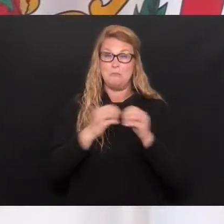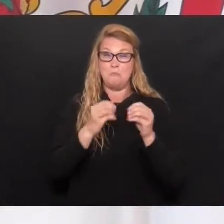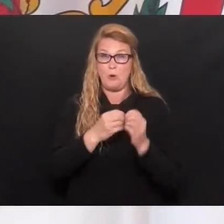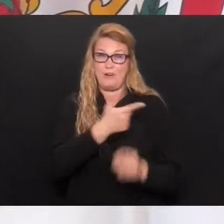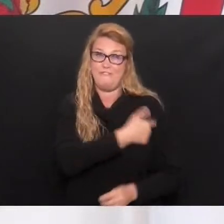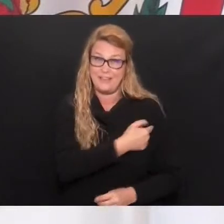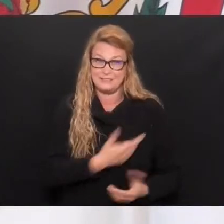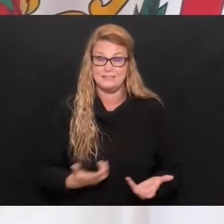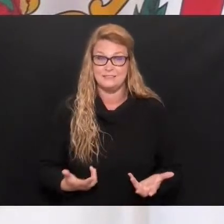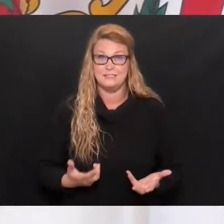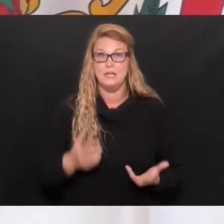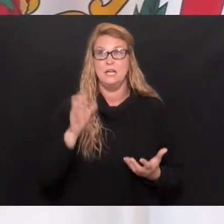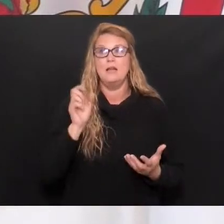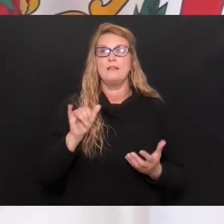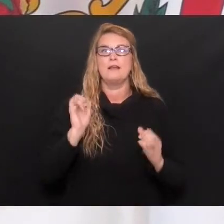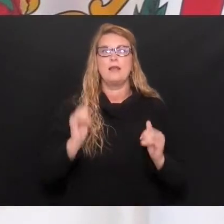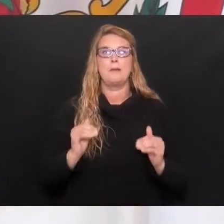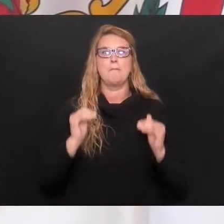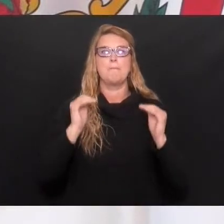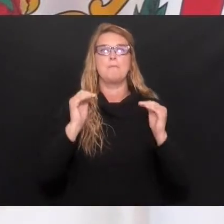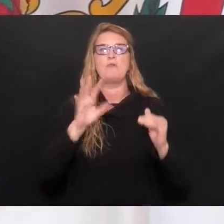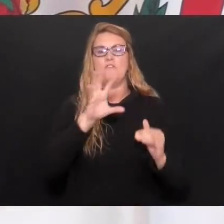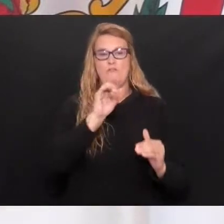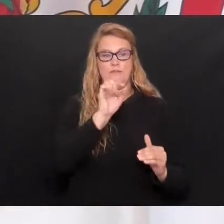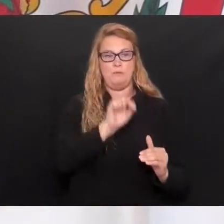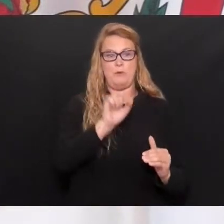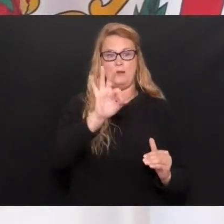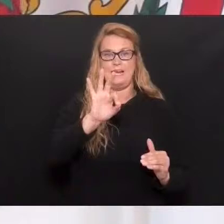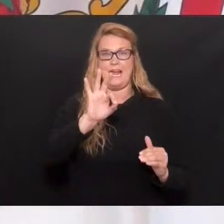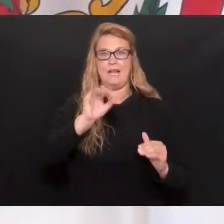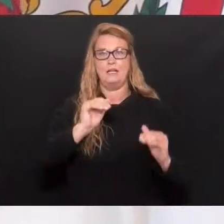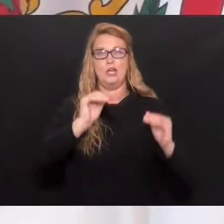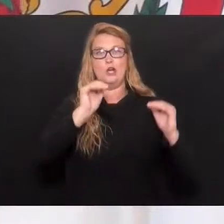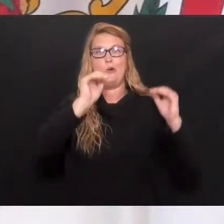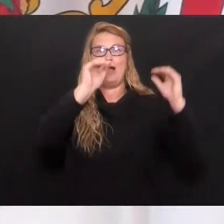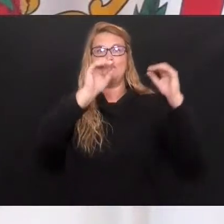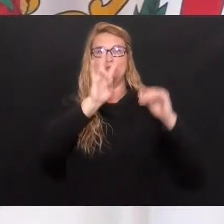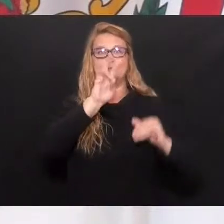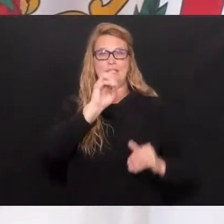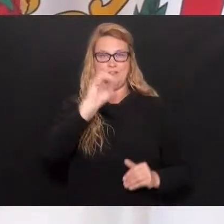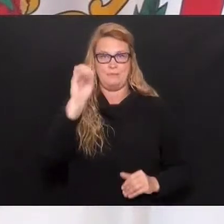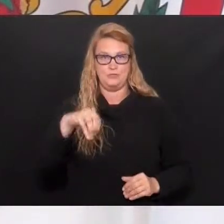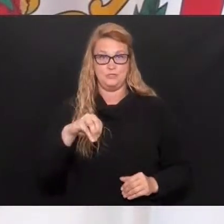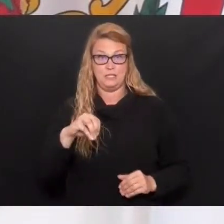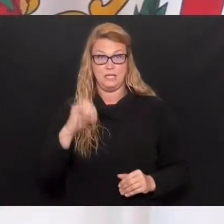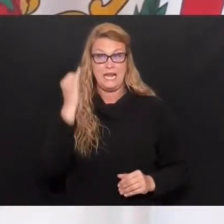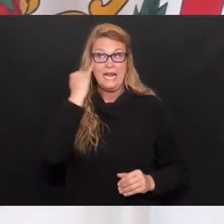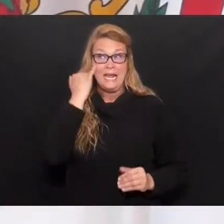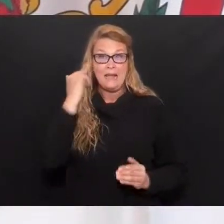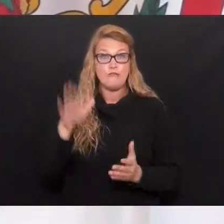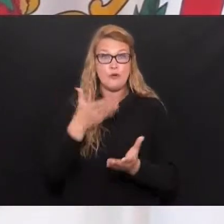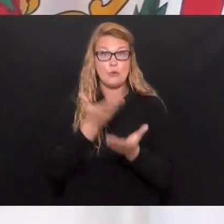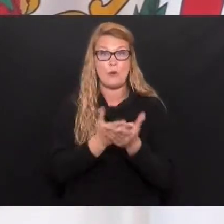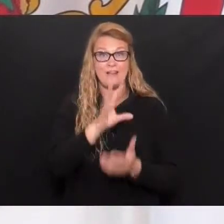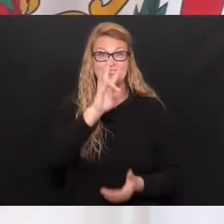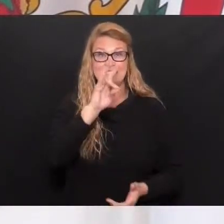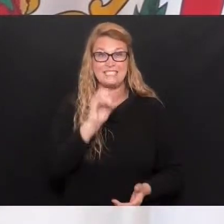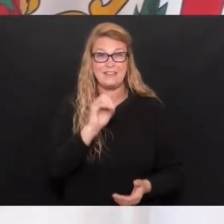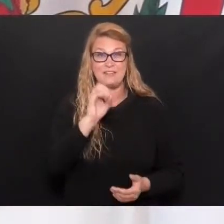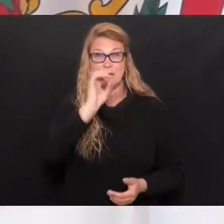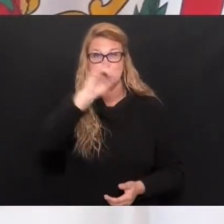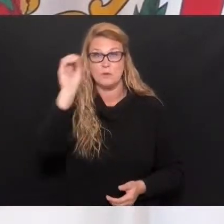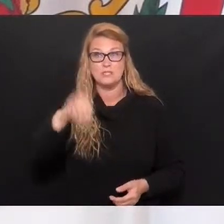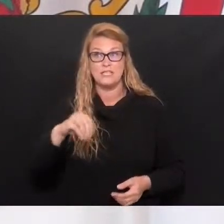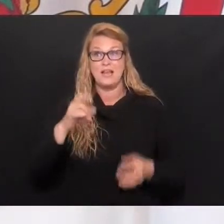this 50.9% and heading towards 70. When we get to 70, these masks and all